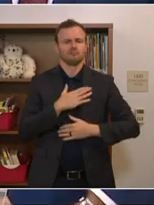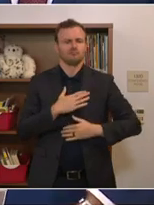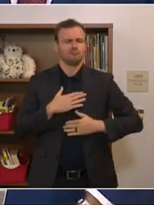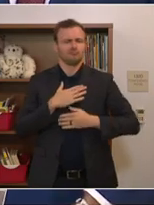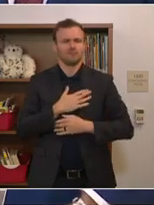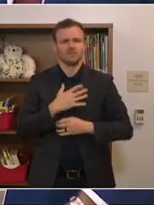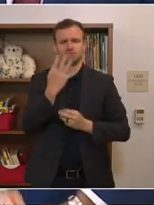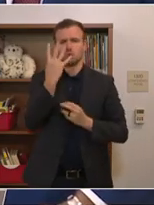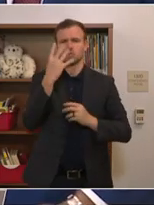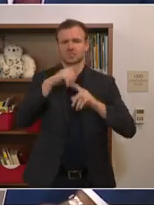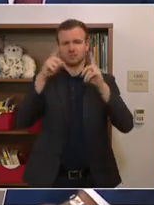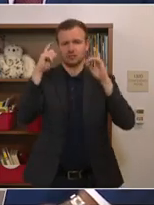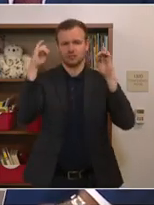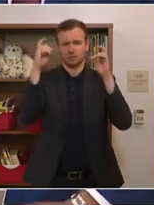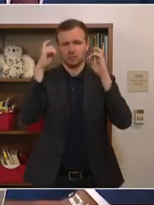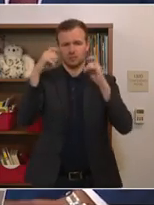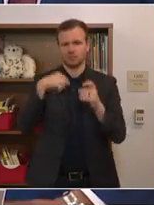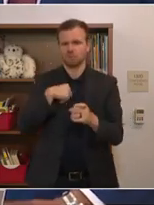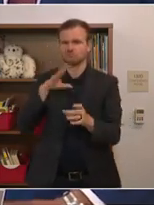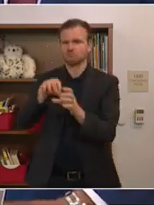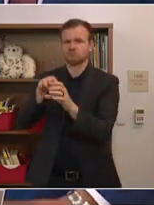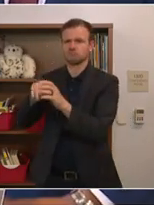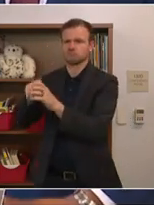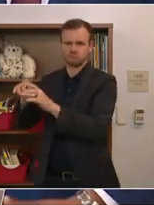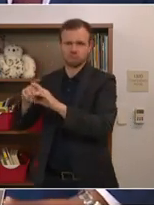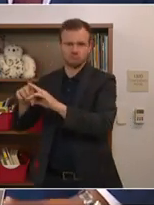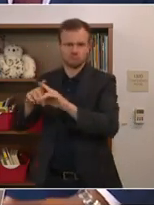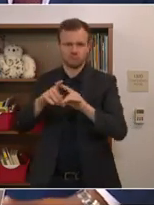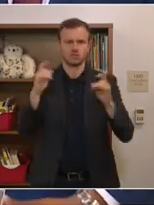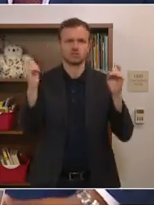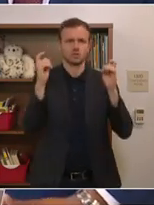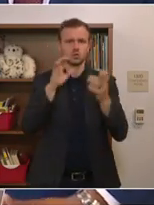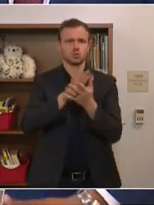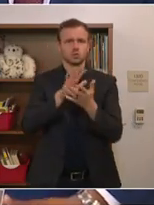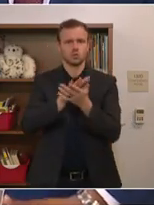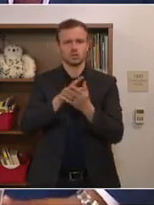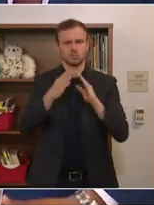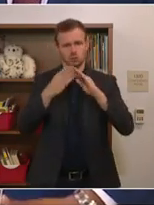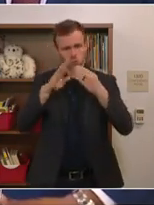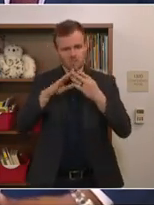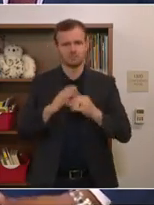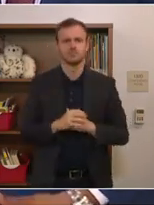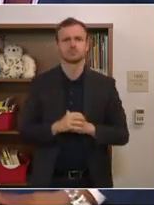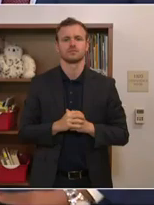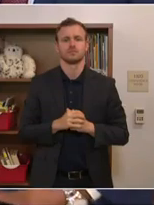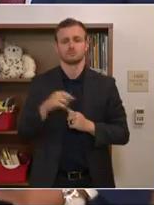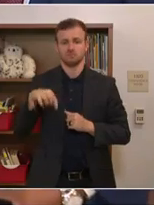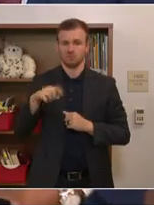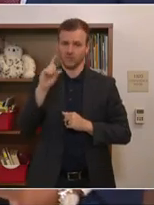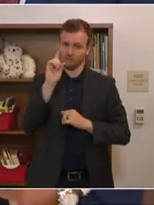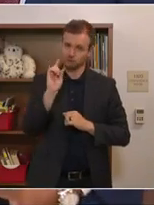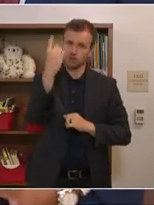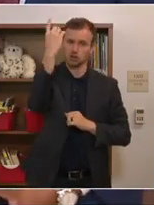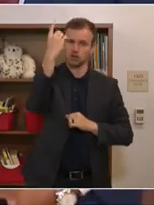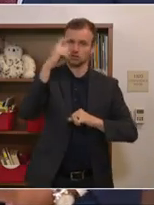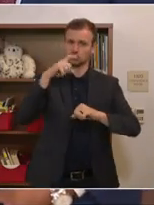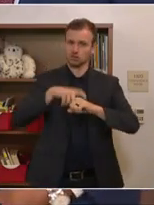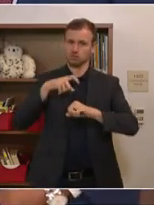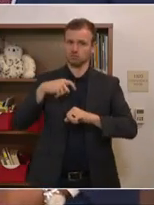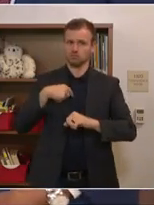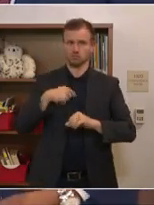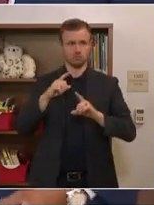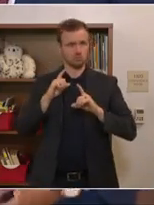far to celebrate with the school community, but this is the first time that I've had the honor of doing this at a back-to-school night. And